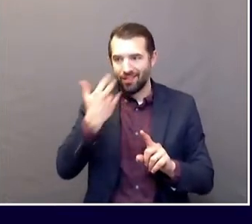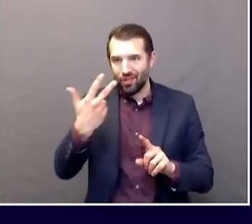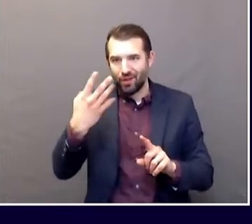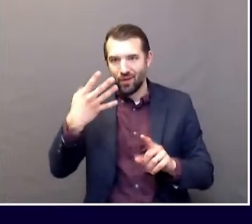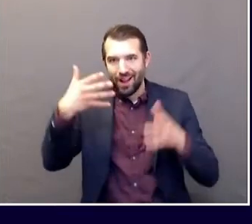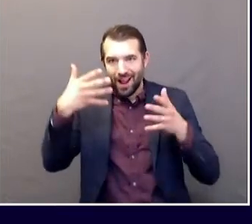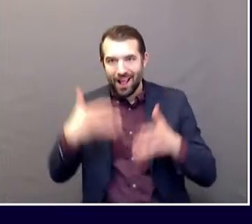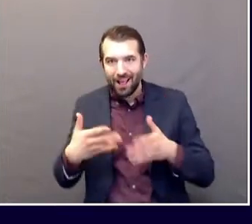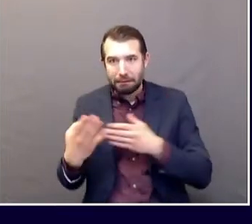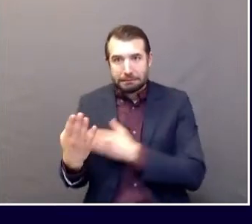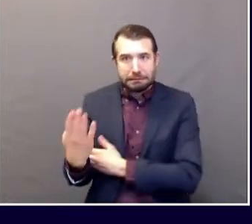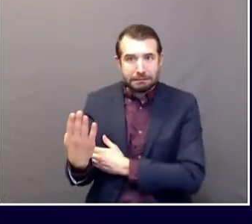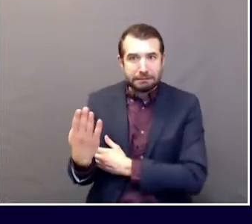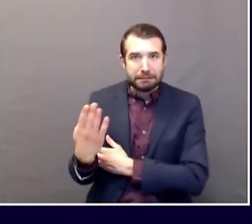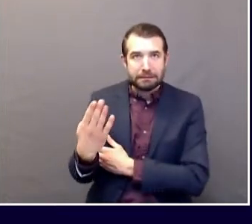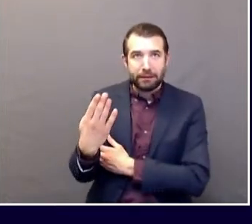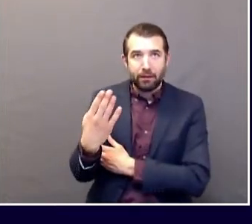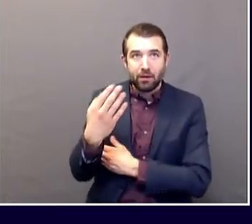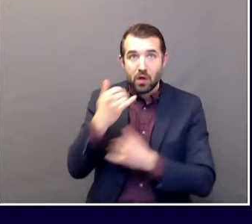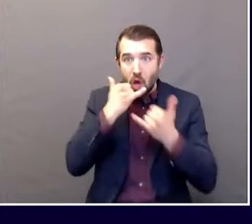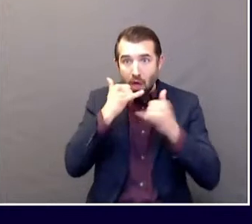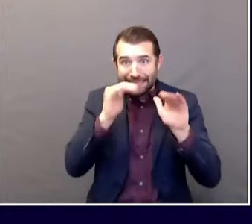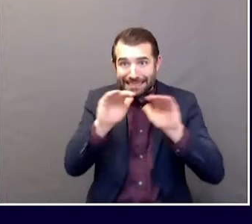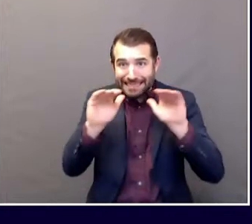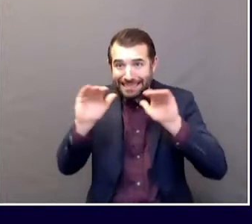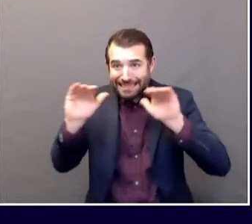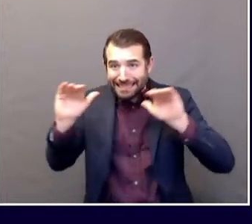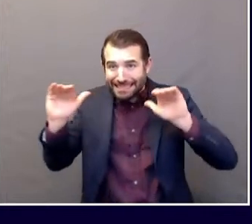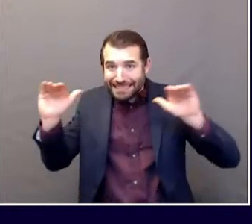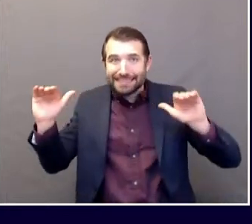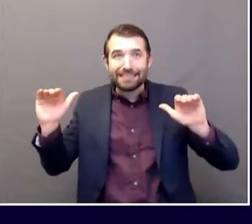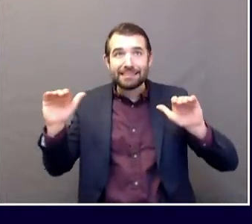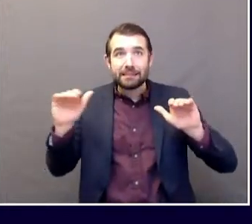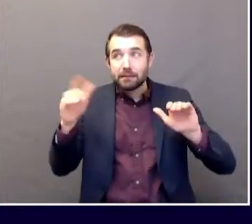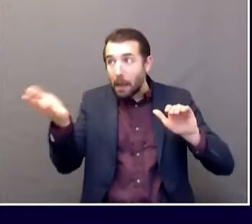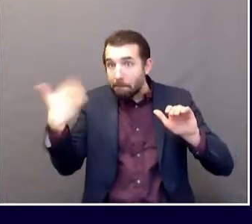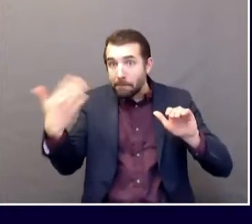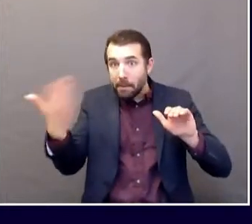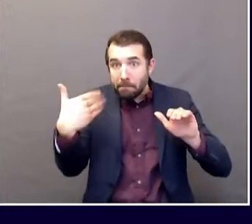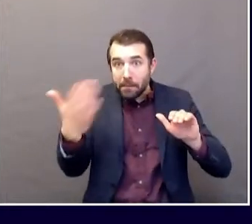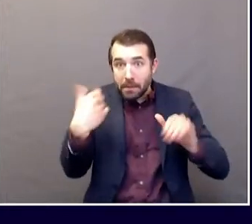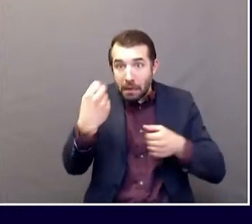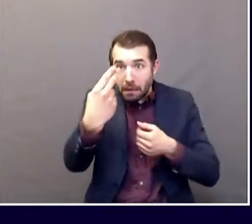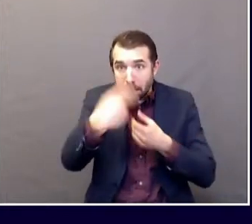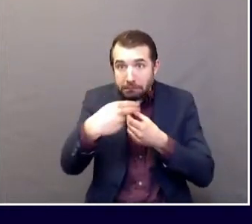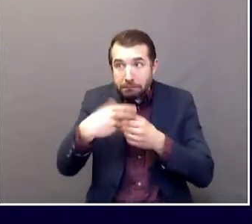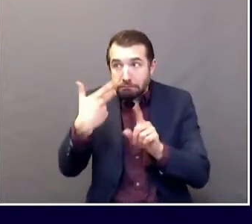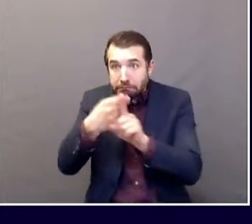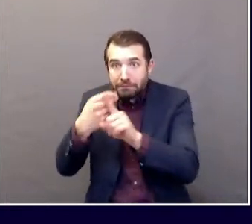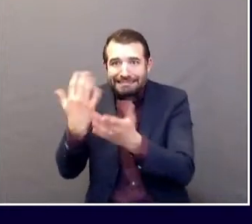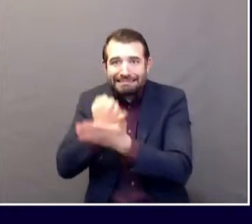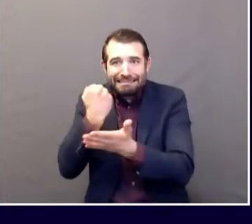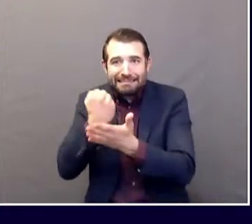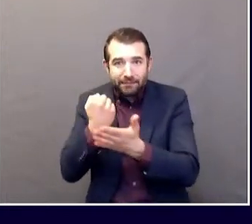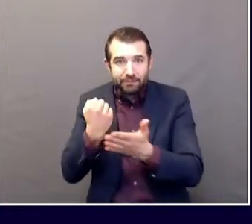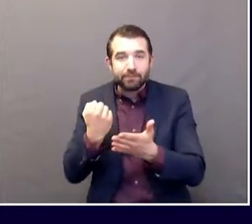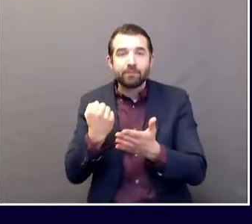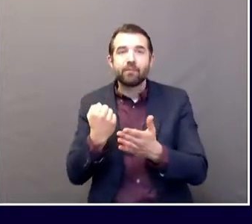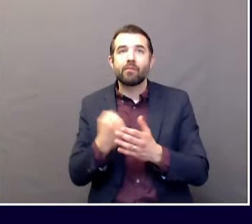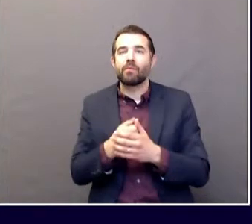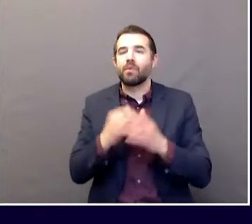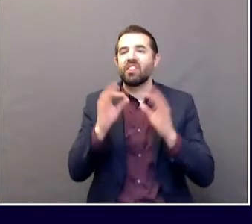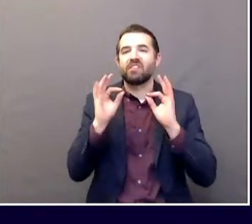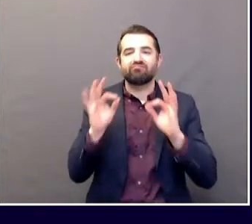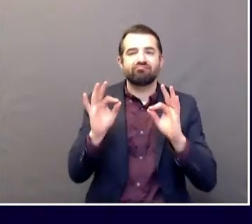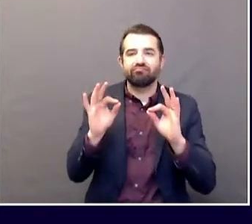they're only literally opening the bare number of vials that are needed. These situations are thankfully not commonplace. When